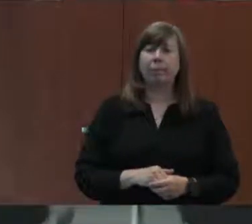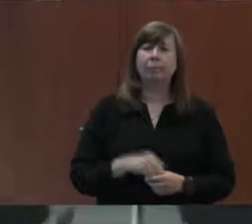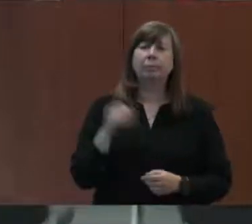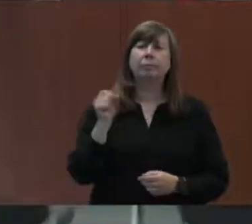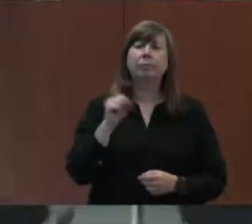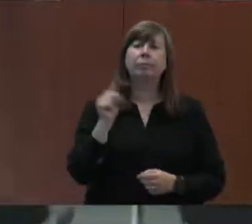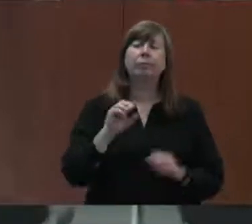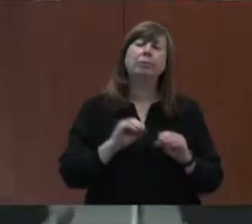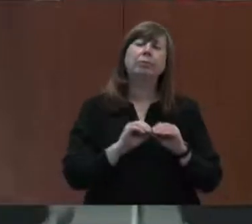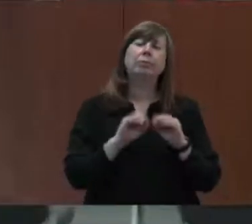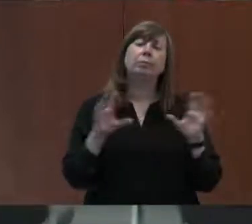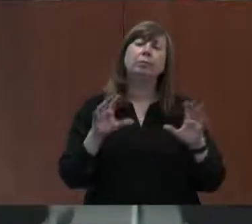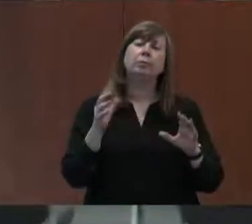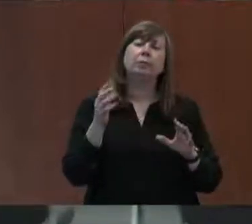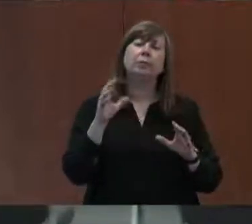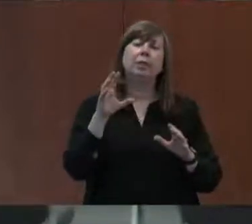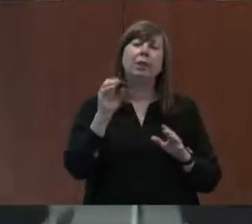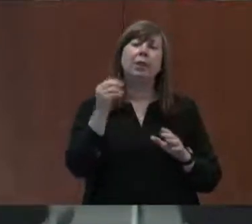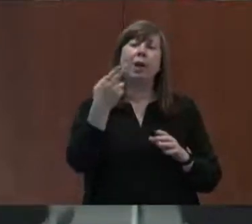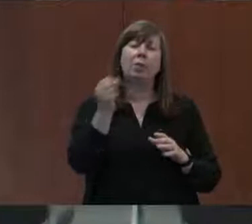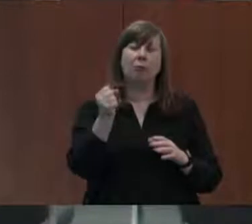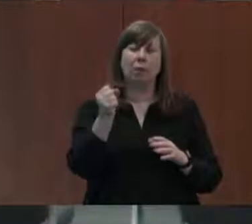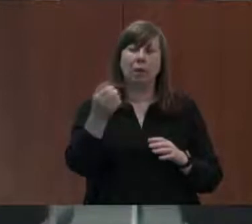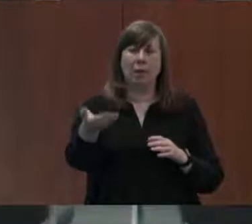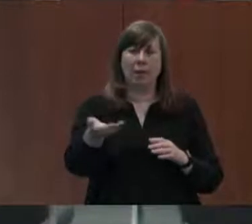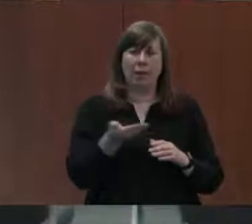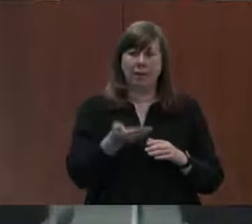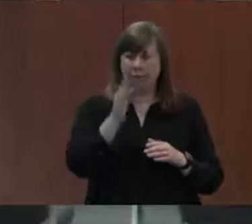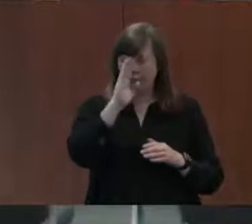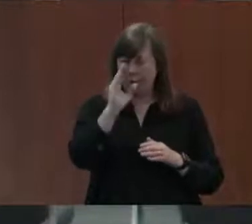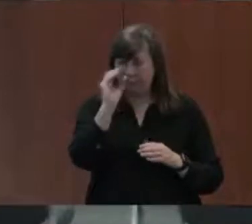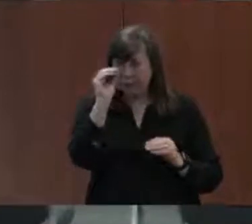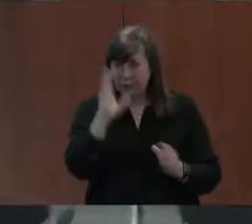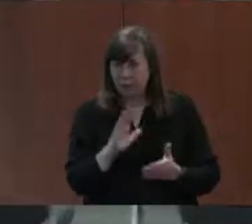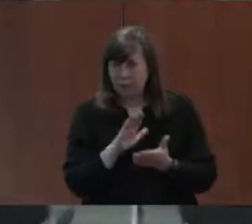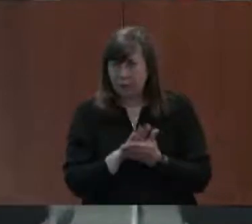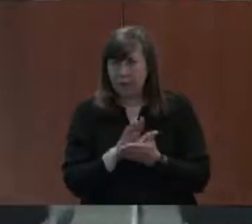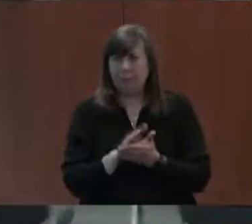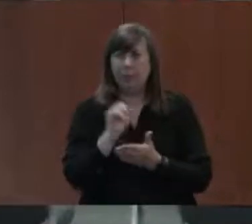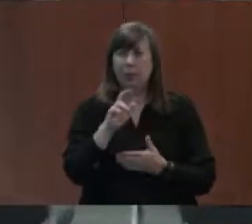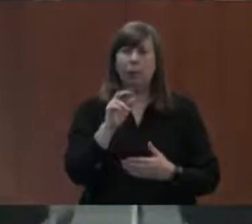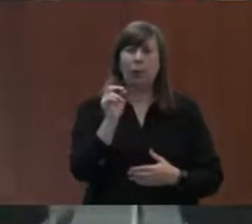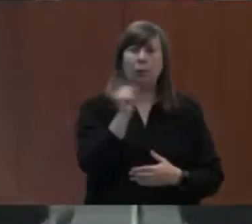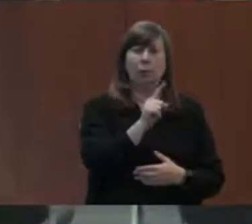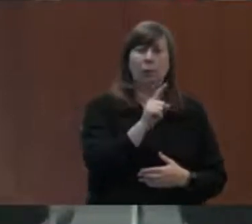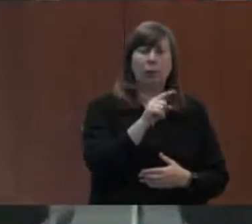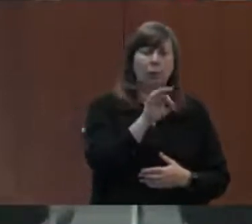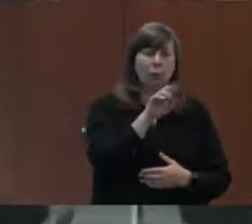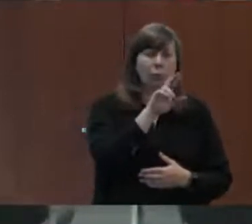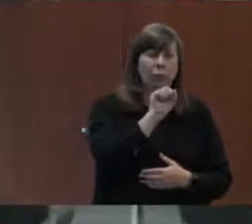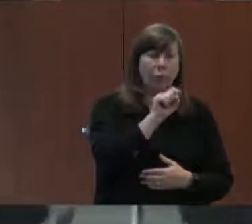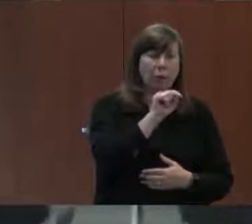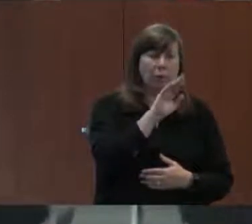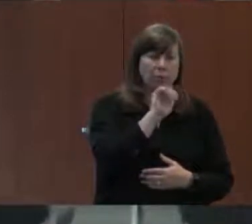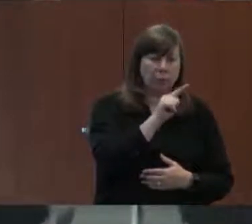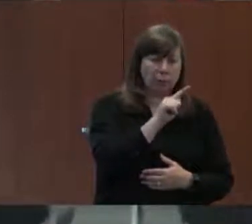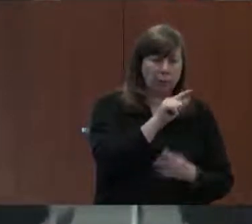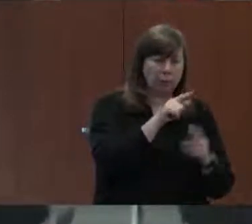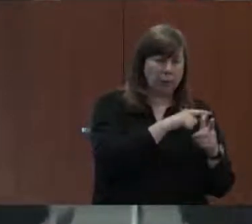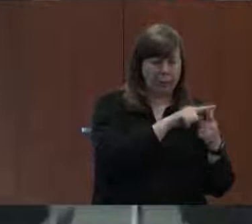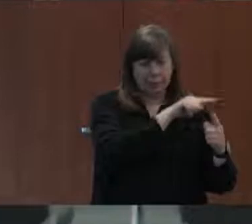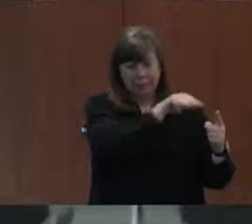So just to clarify about the 50 high schoolers, so are those hired like from the teaching academies, or do they go to Frostburg and then come back